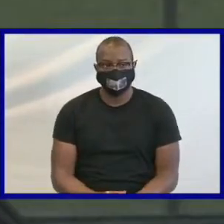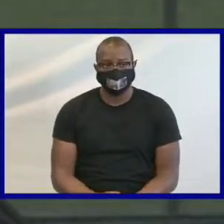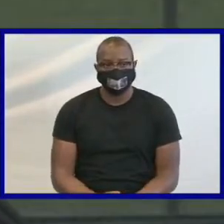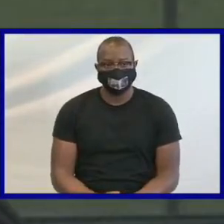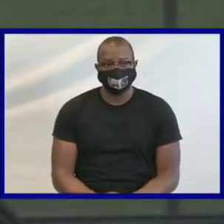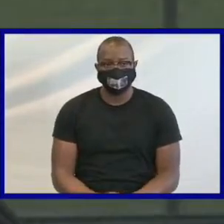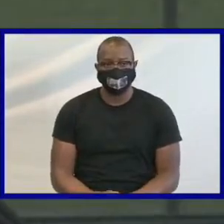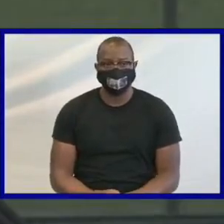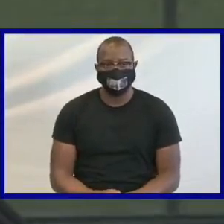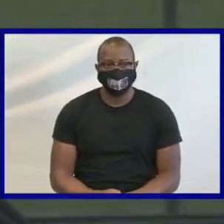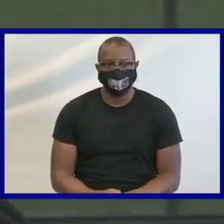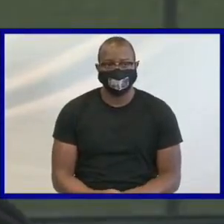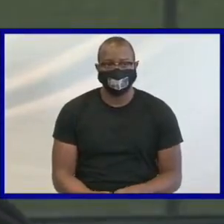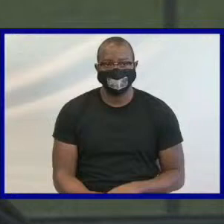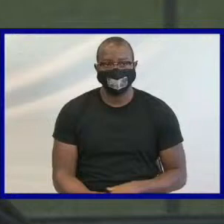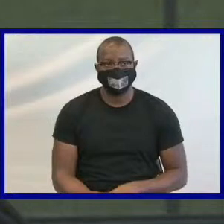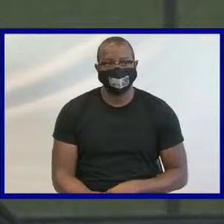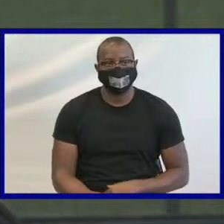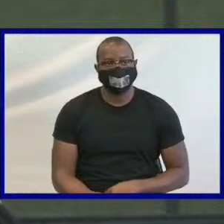I'd like to